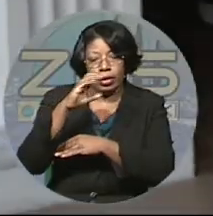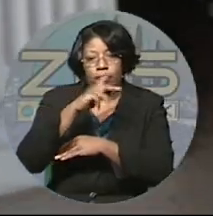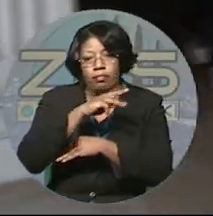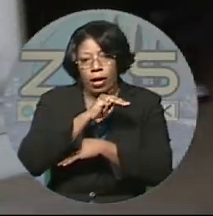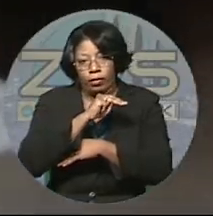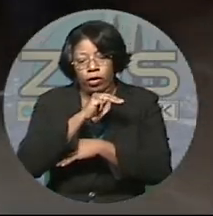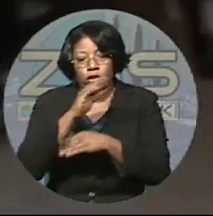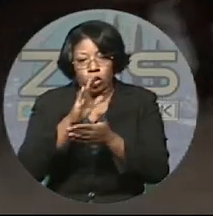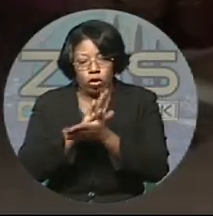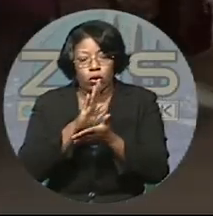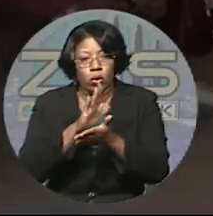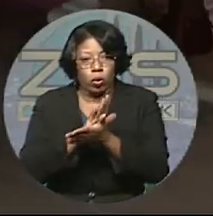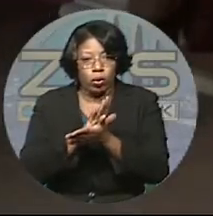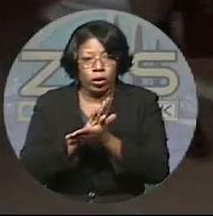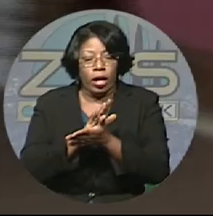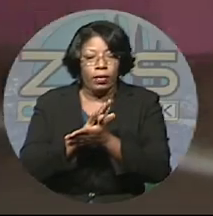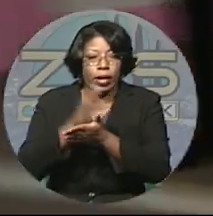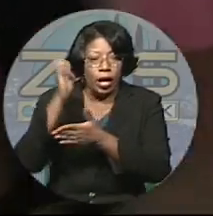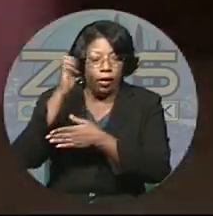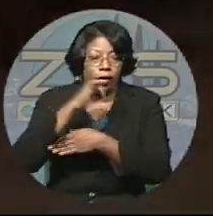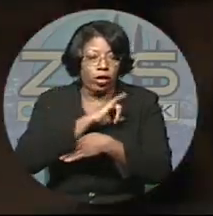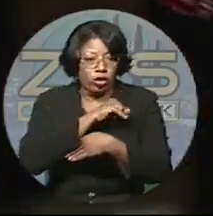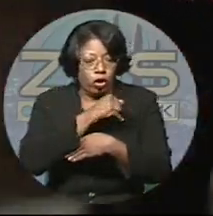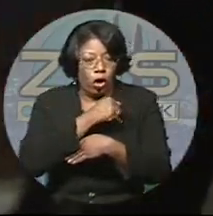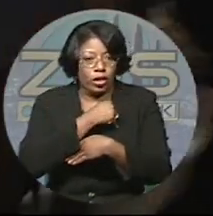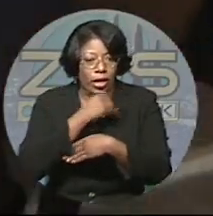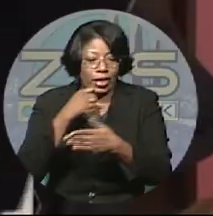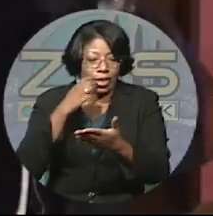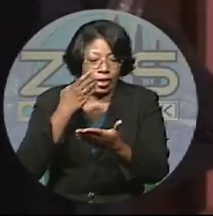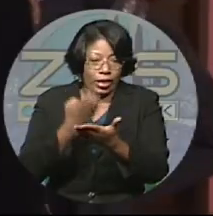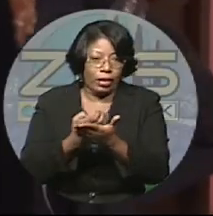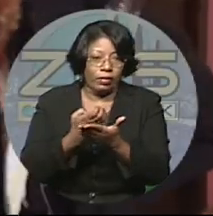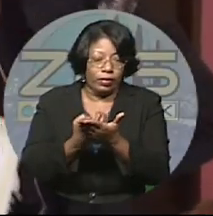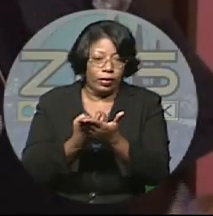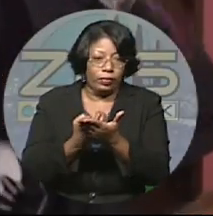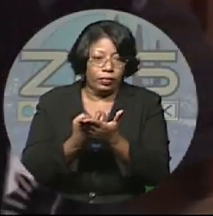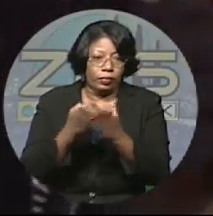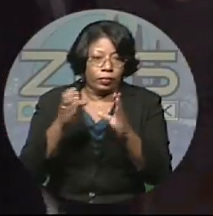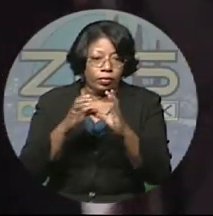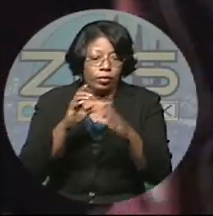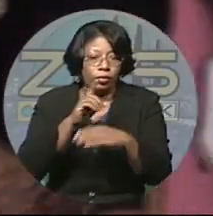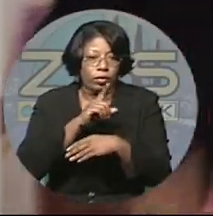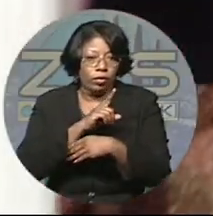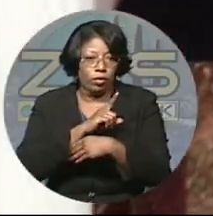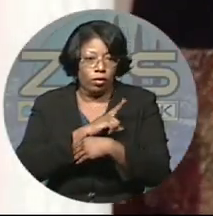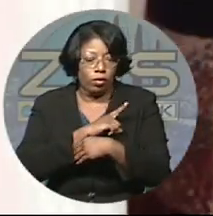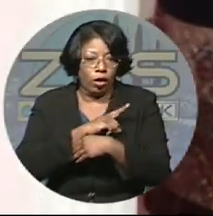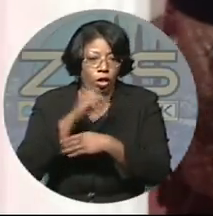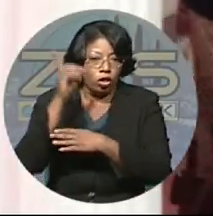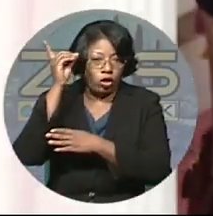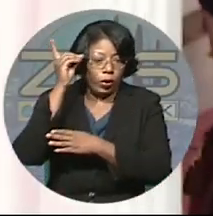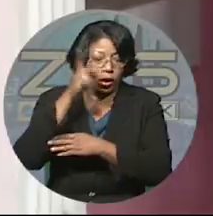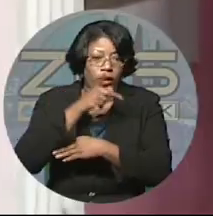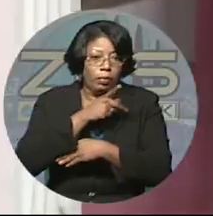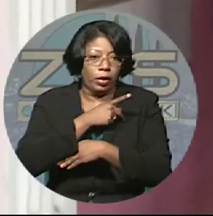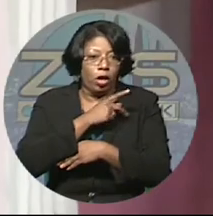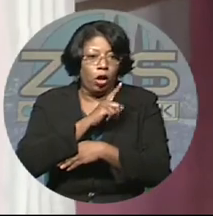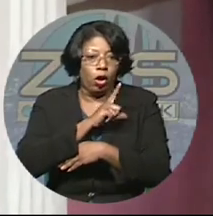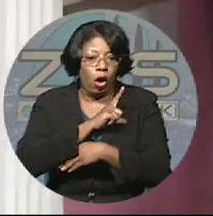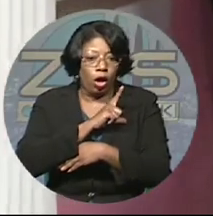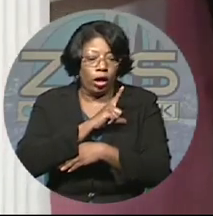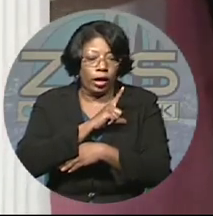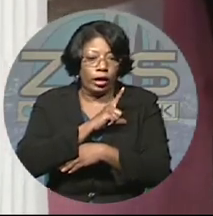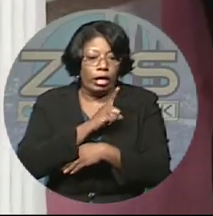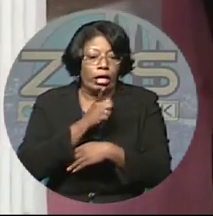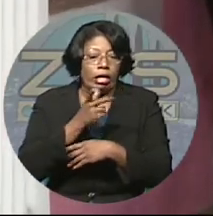Crown Prosecutor Aaron Johnson tendered into evidence the certificate of conviction of Dwayne Peter Lockhart, who pleaded